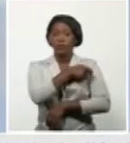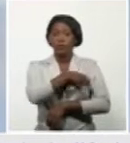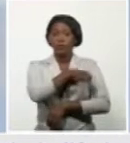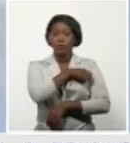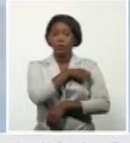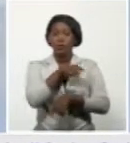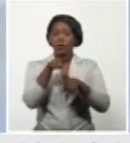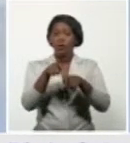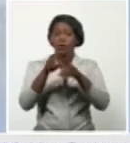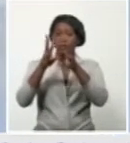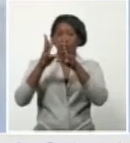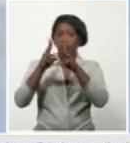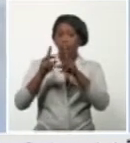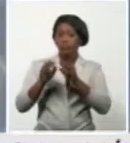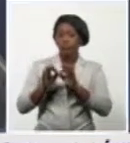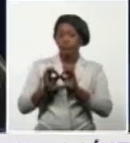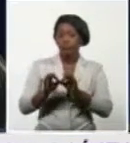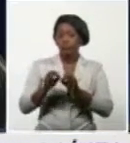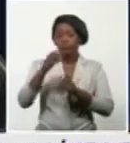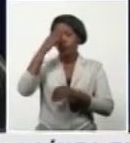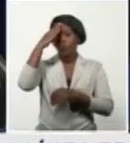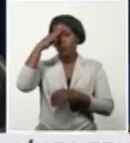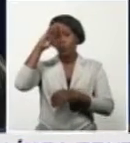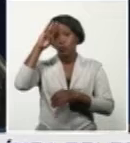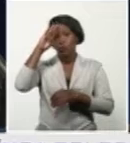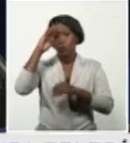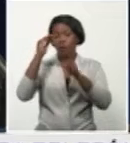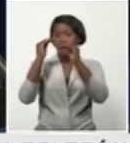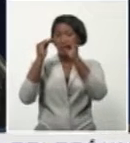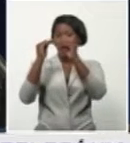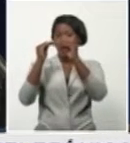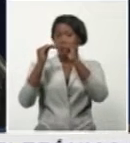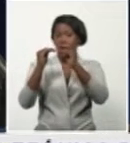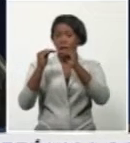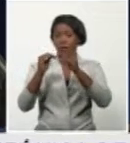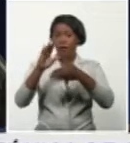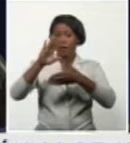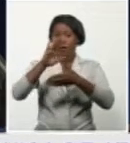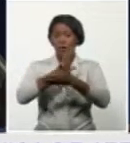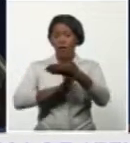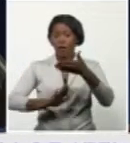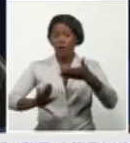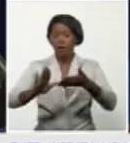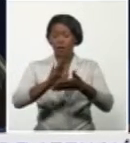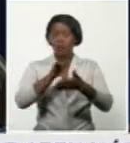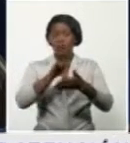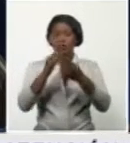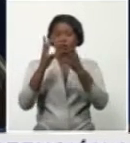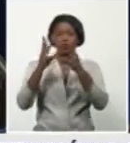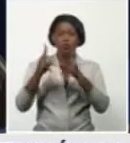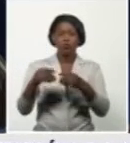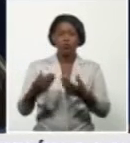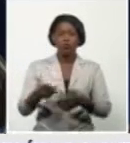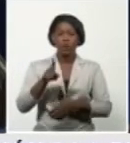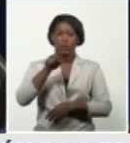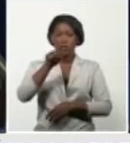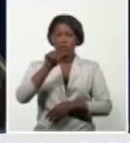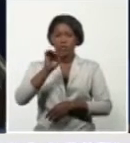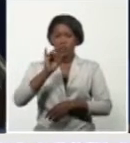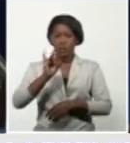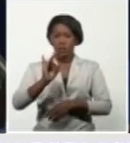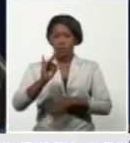And with this lethality, Cuba occupies now in the region of the Americas in the